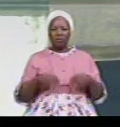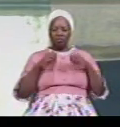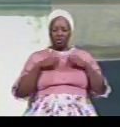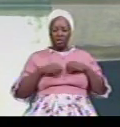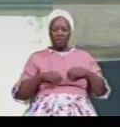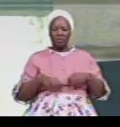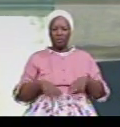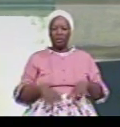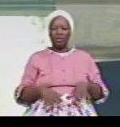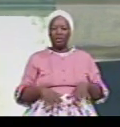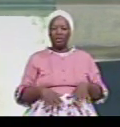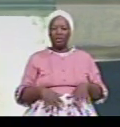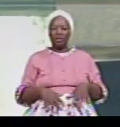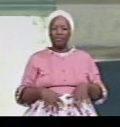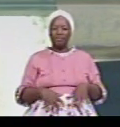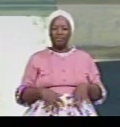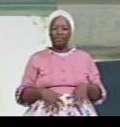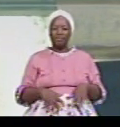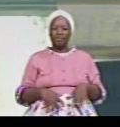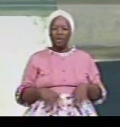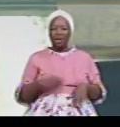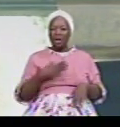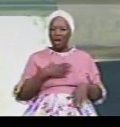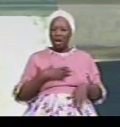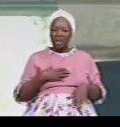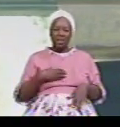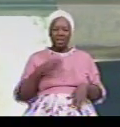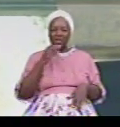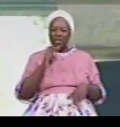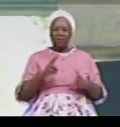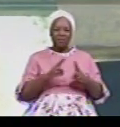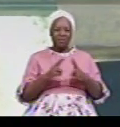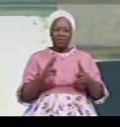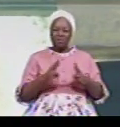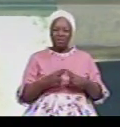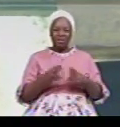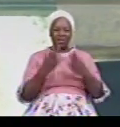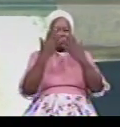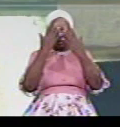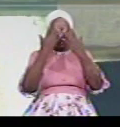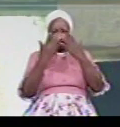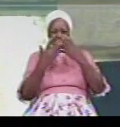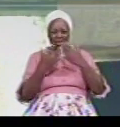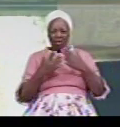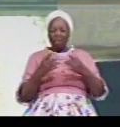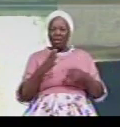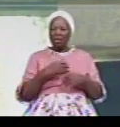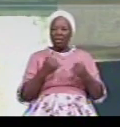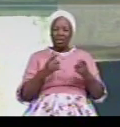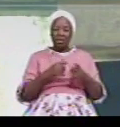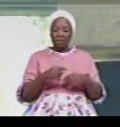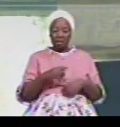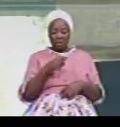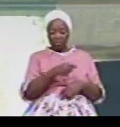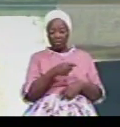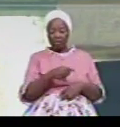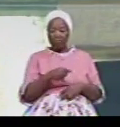and he's trodden underfoot. And he himself says, I give up. Give